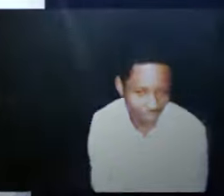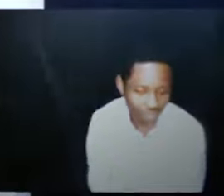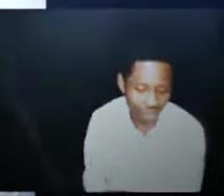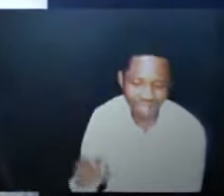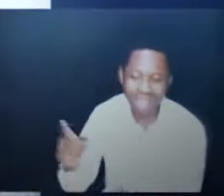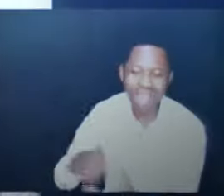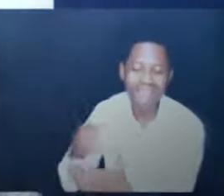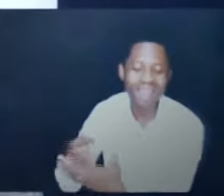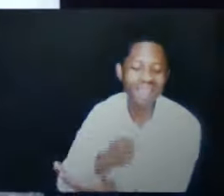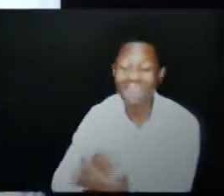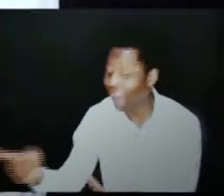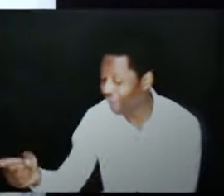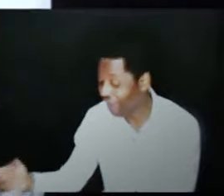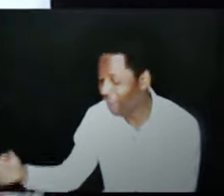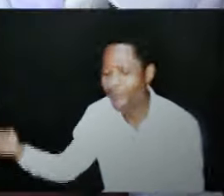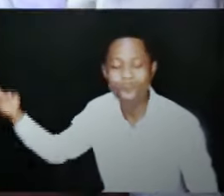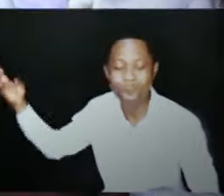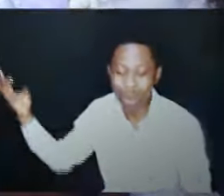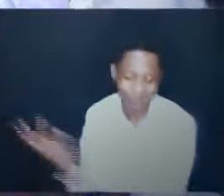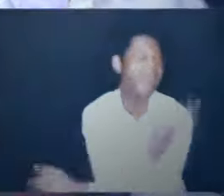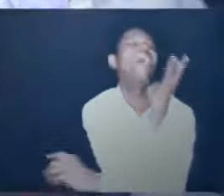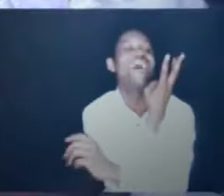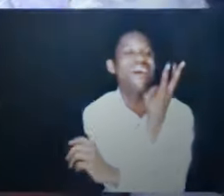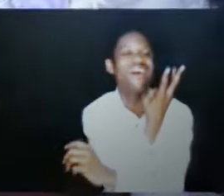following week, it was